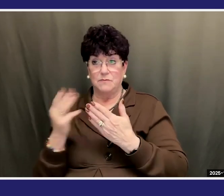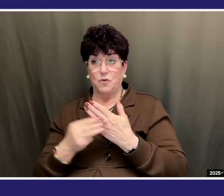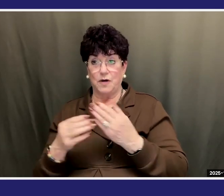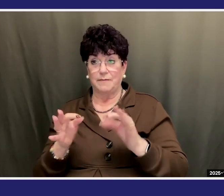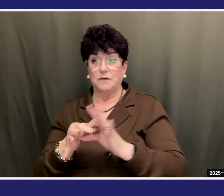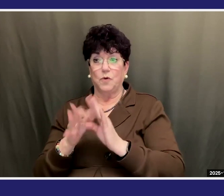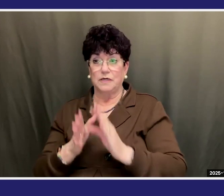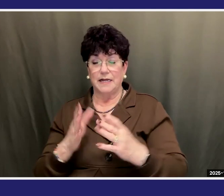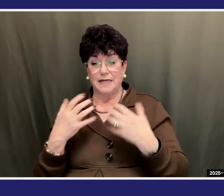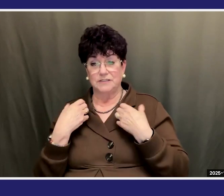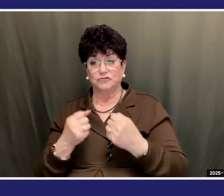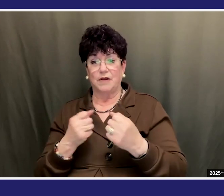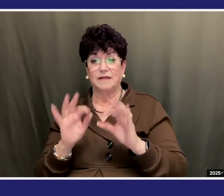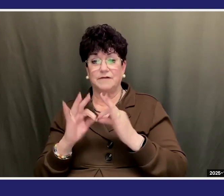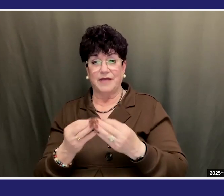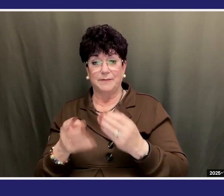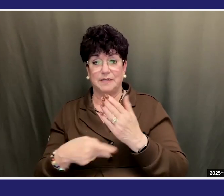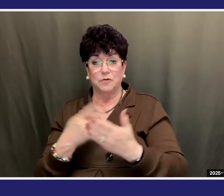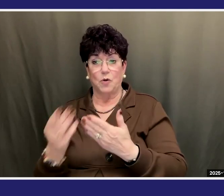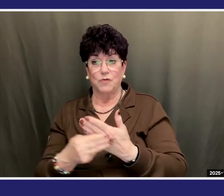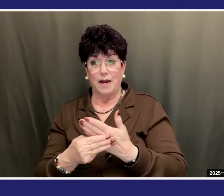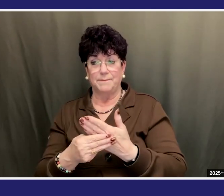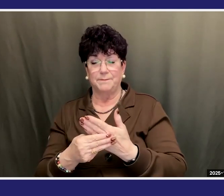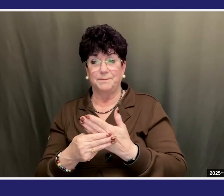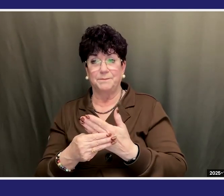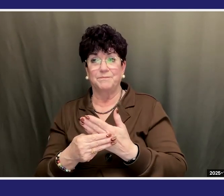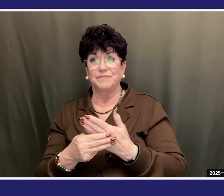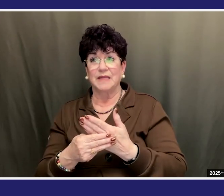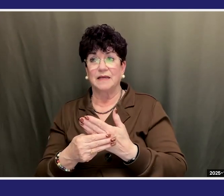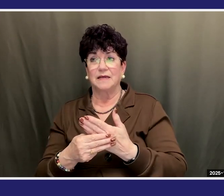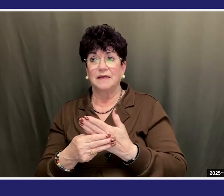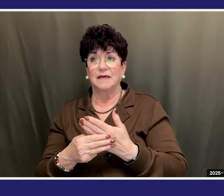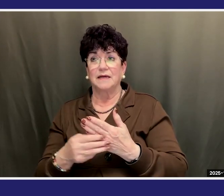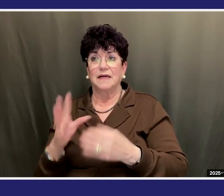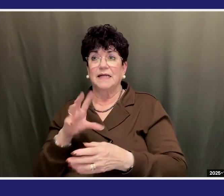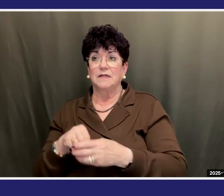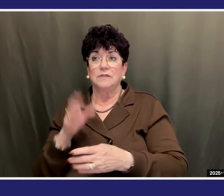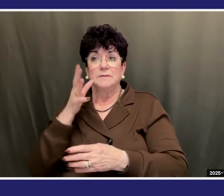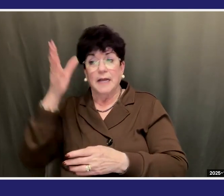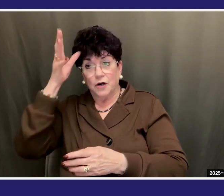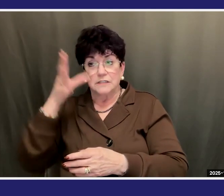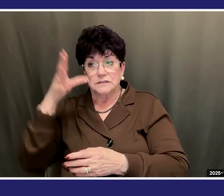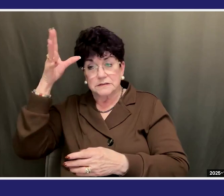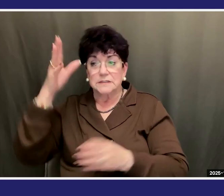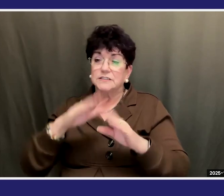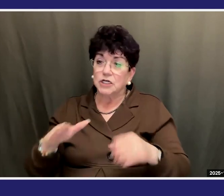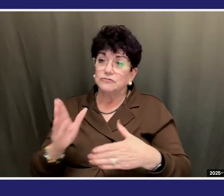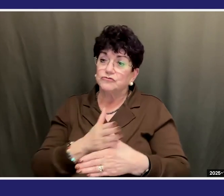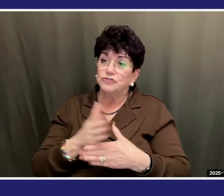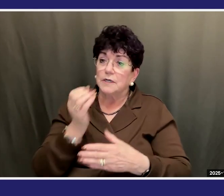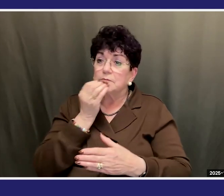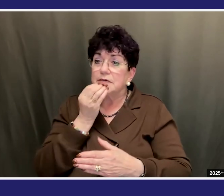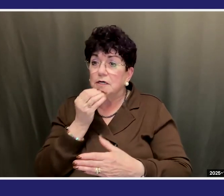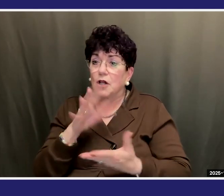the Strengthening Families program, which brings parents and children together to share a meal, learn